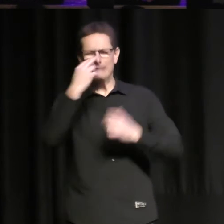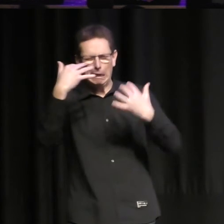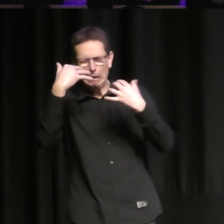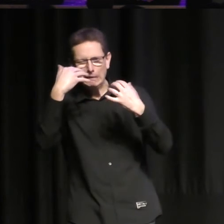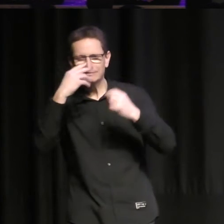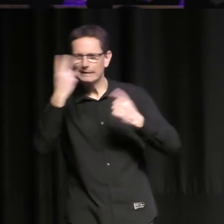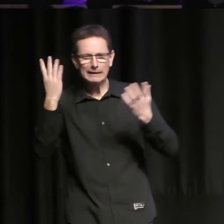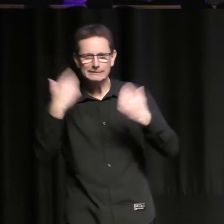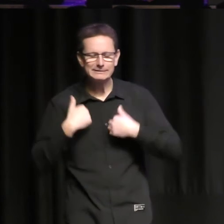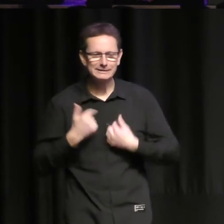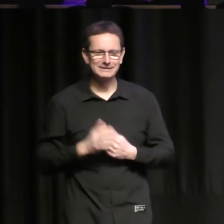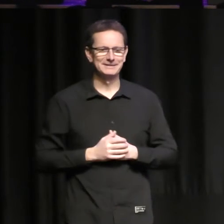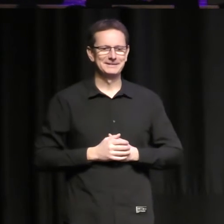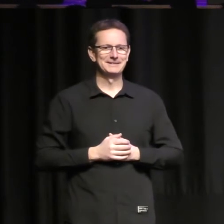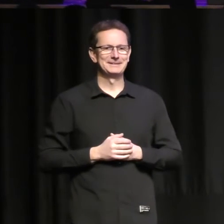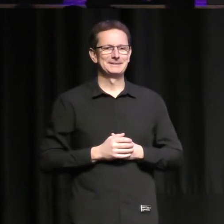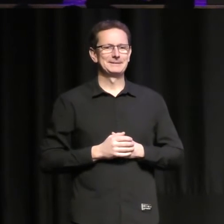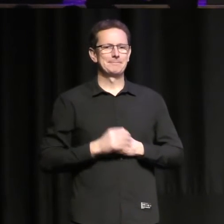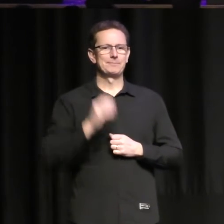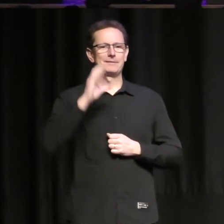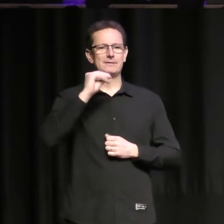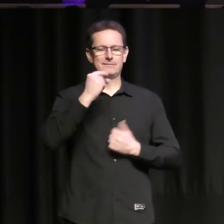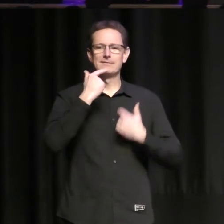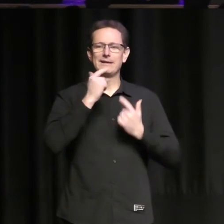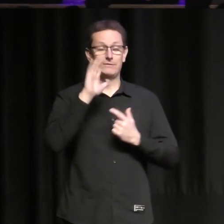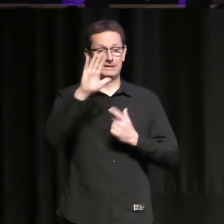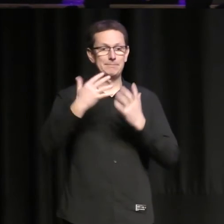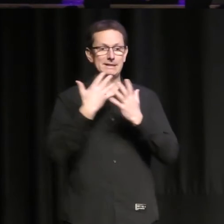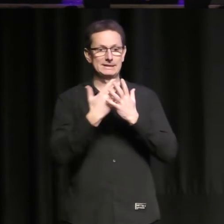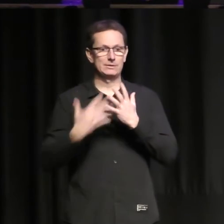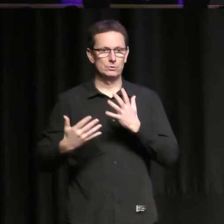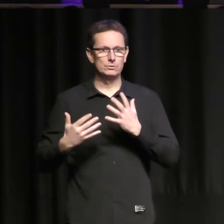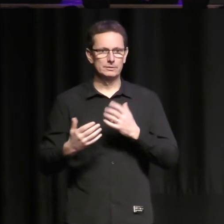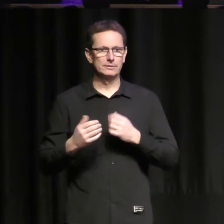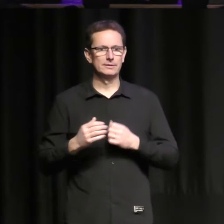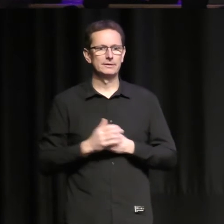Thank you. Yeah. Well,